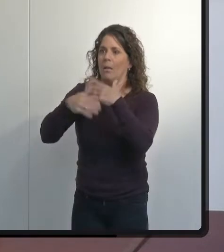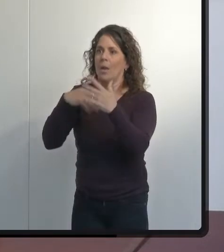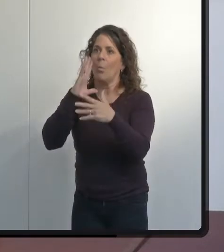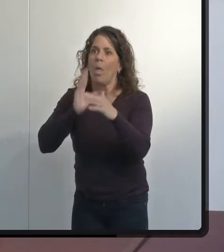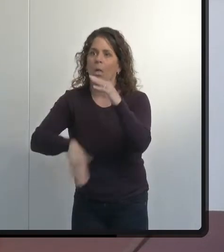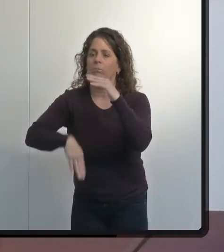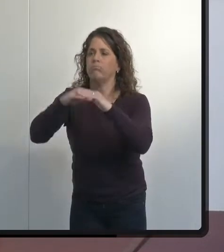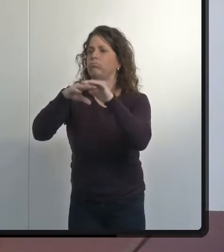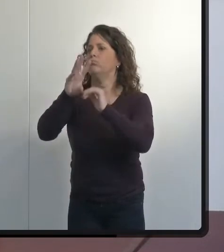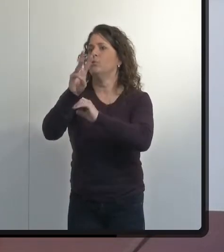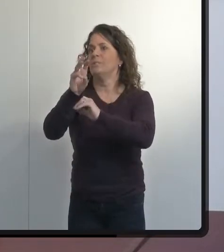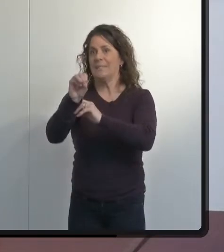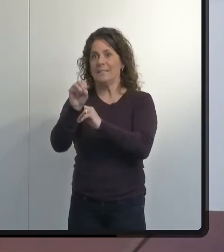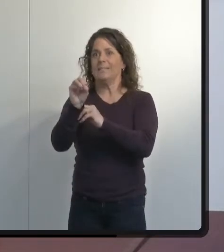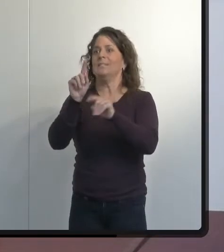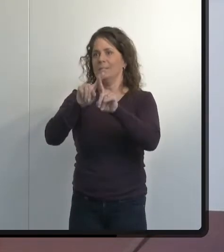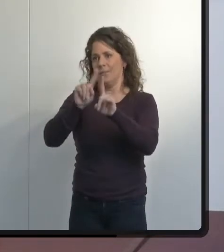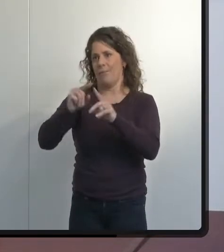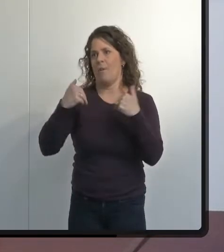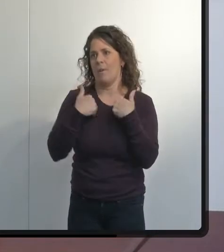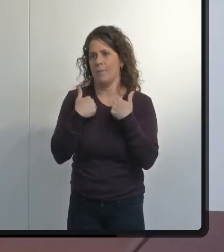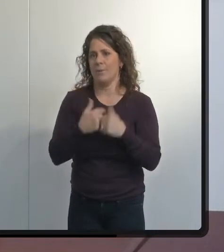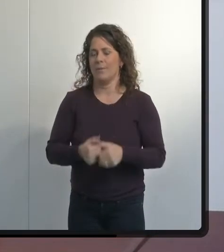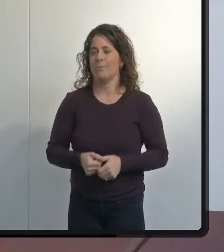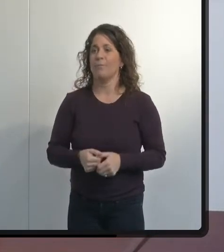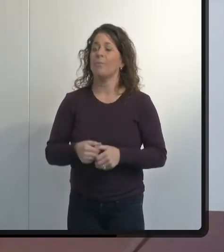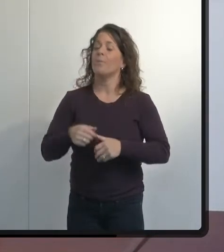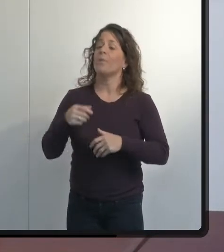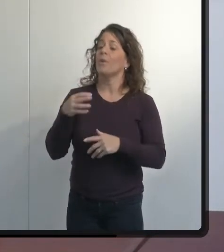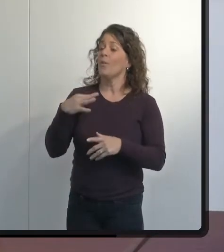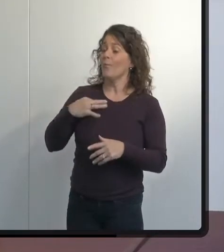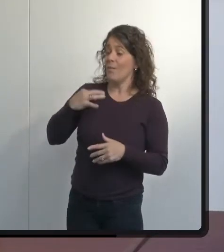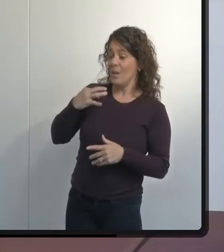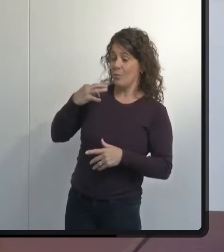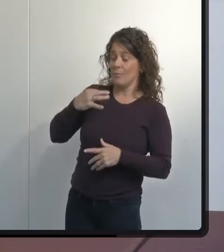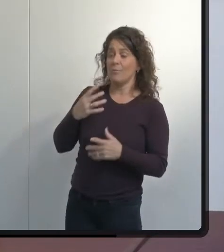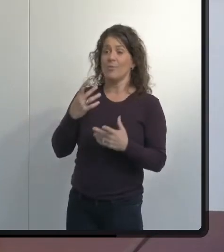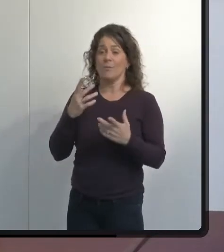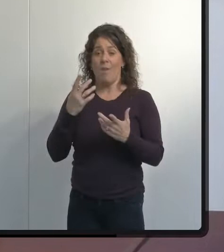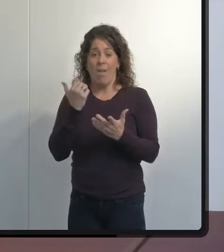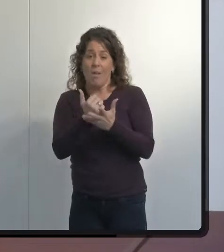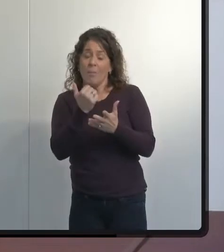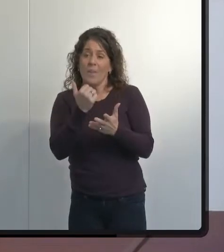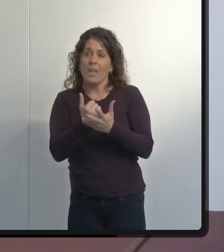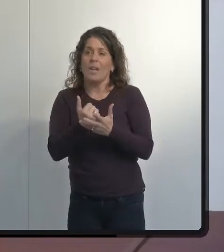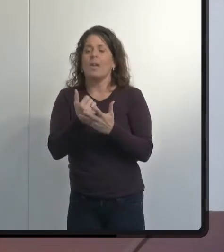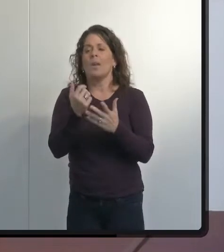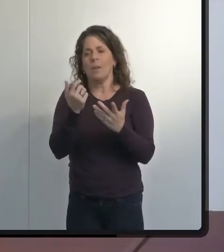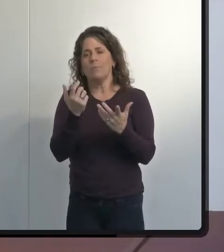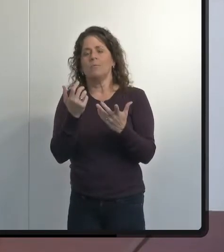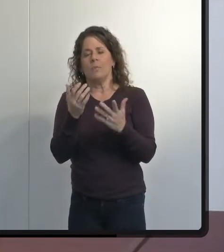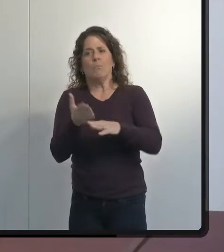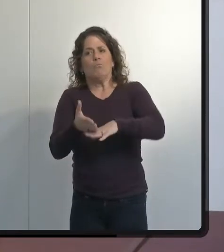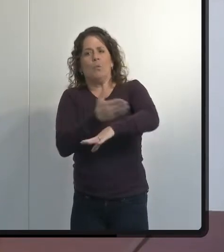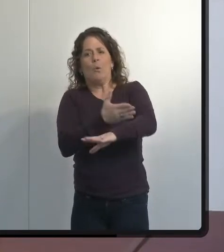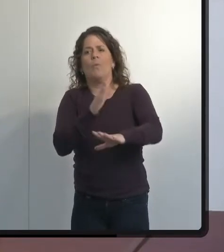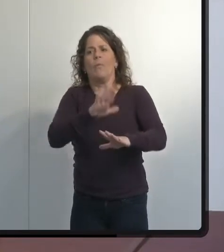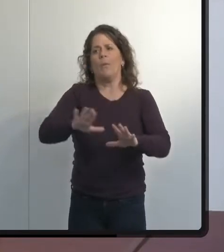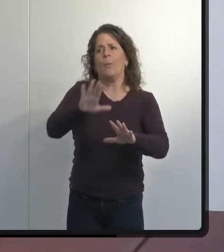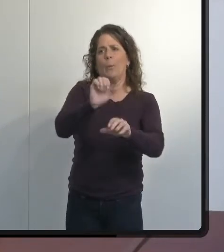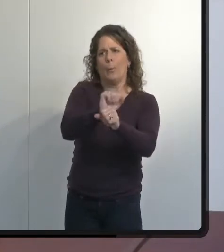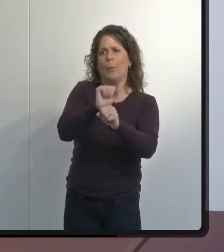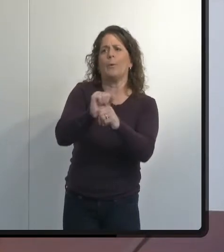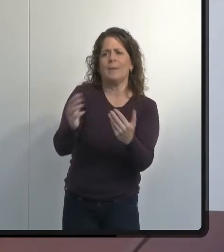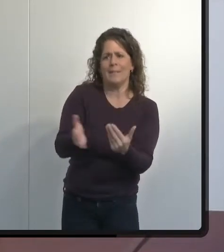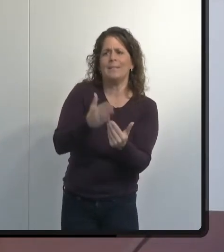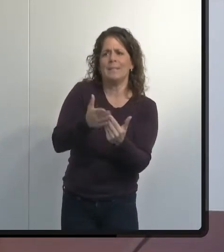is a community effort. The generosity of donors and volunteers makes this work possible. Animals would not be given a second